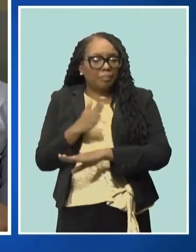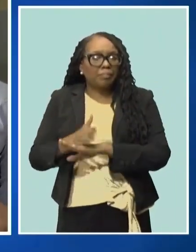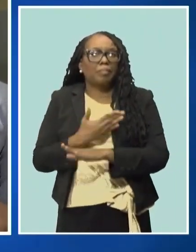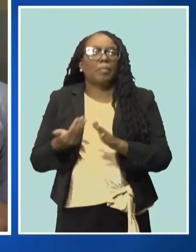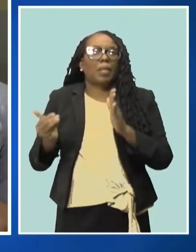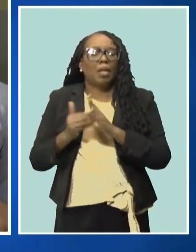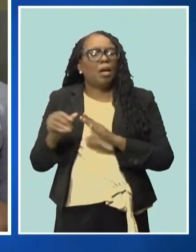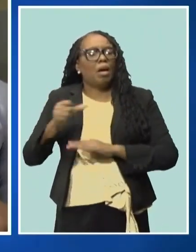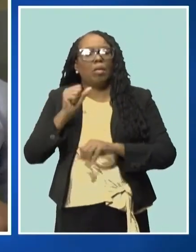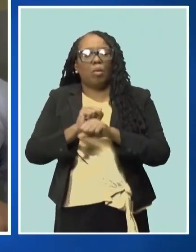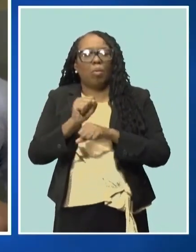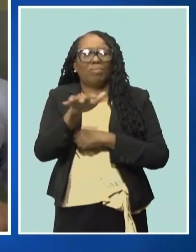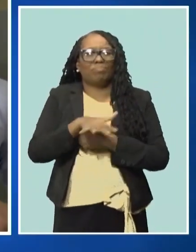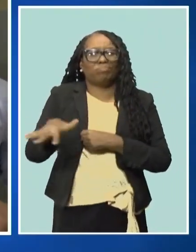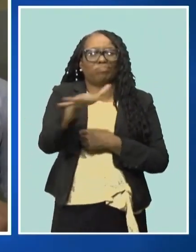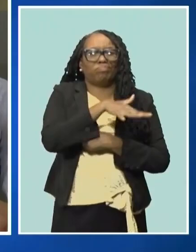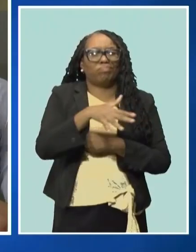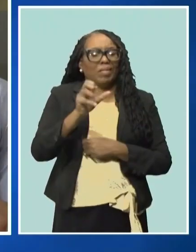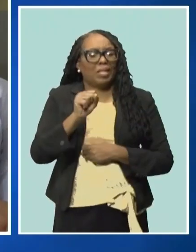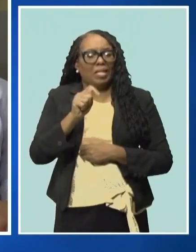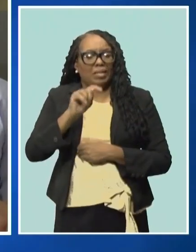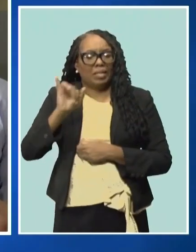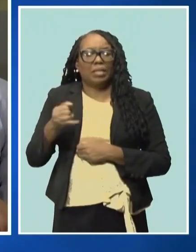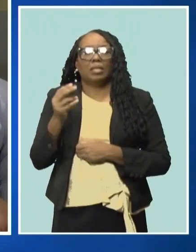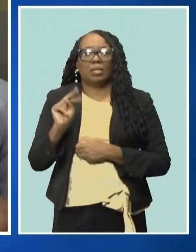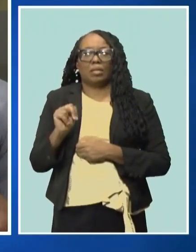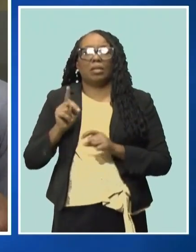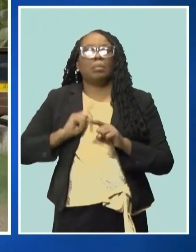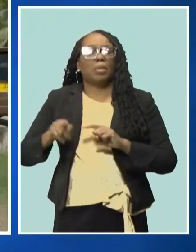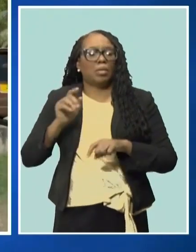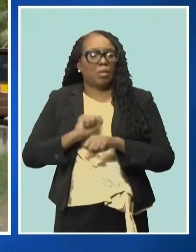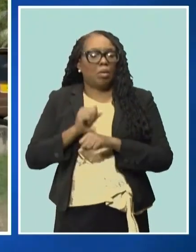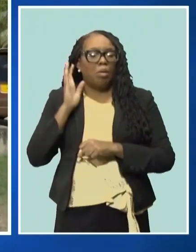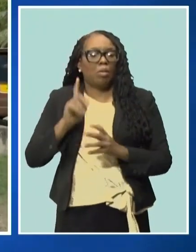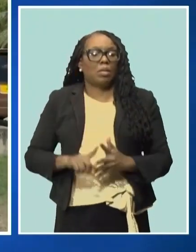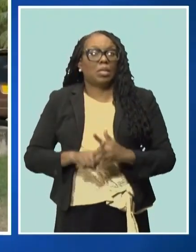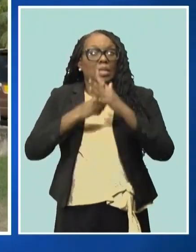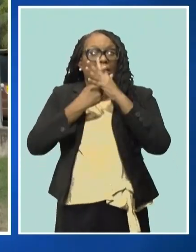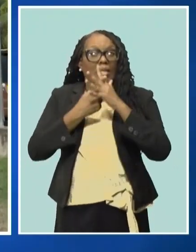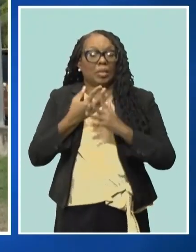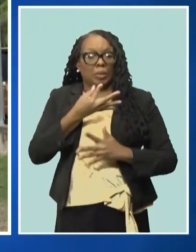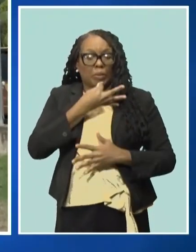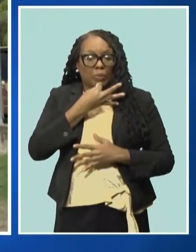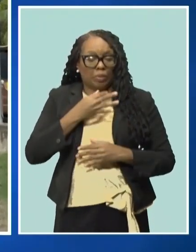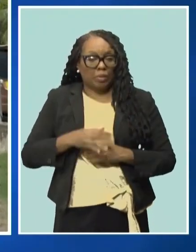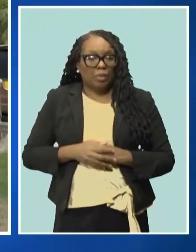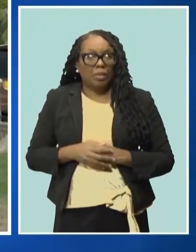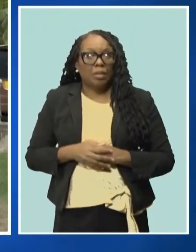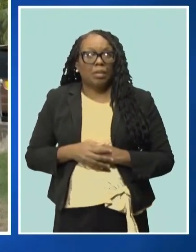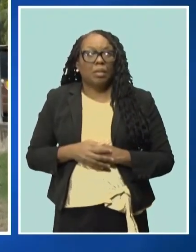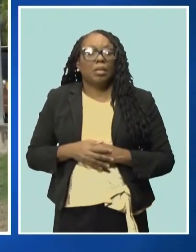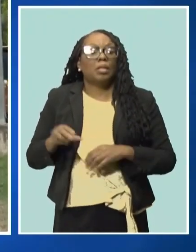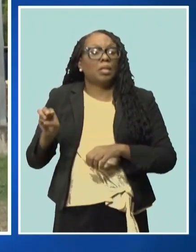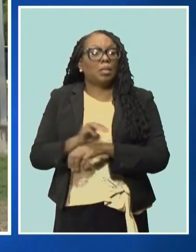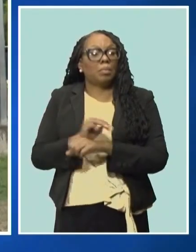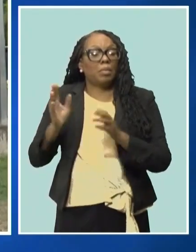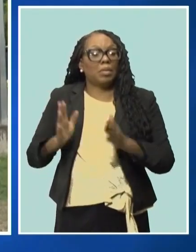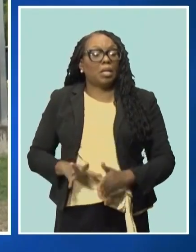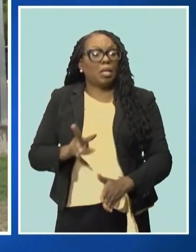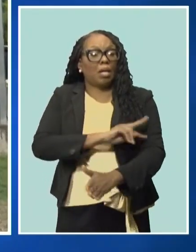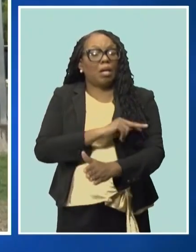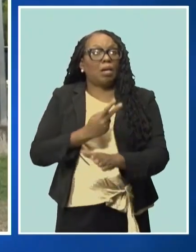across years, but we anticipate that the work will begin very soon. Minister Humphrey, then Minister of Maritime Affairs and the